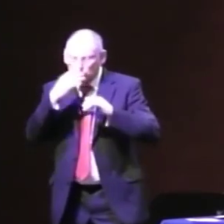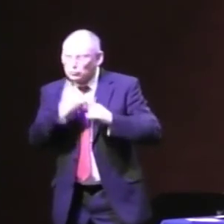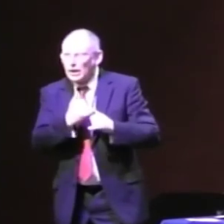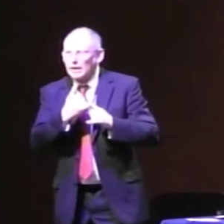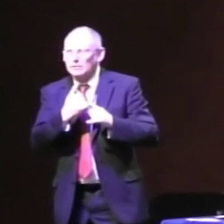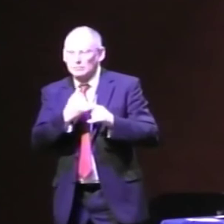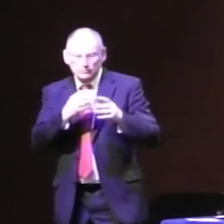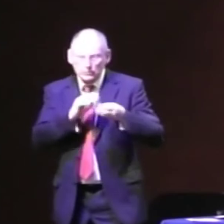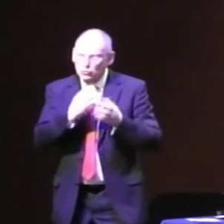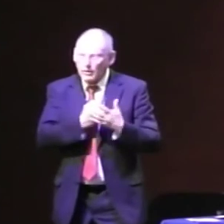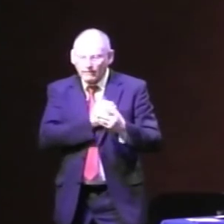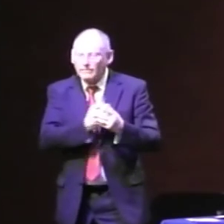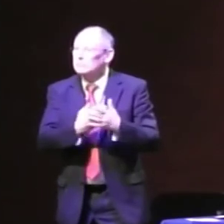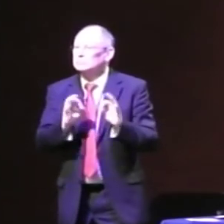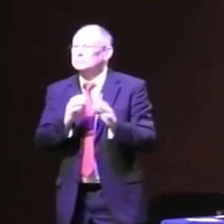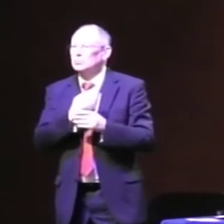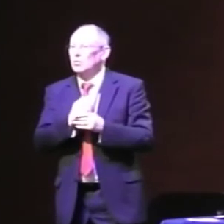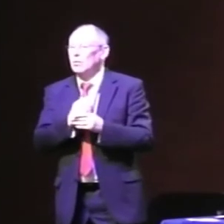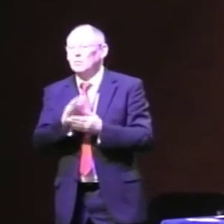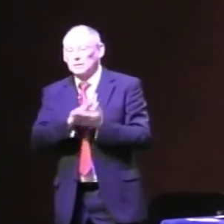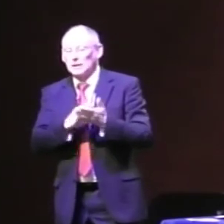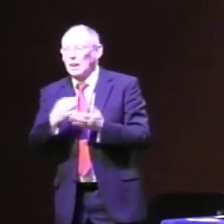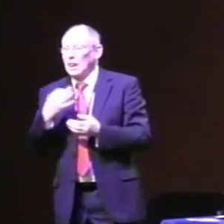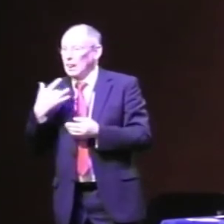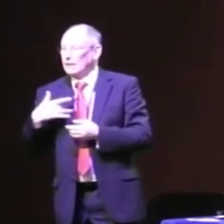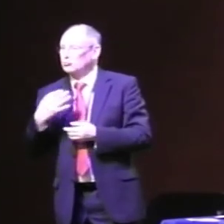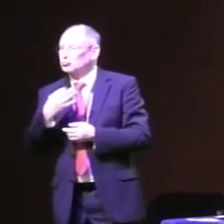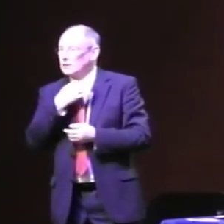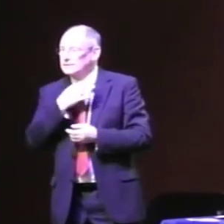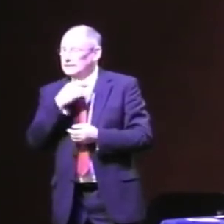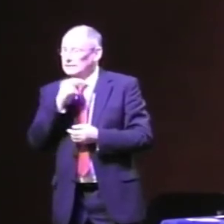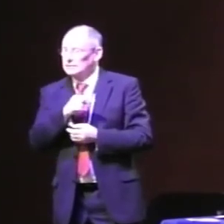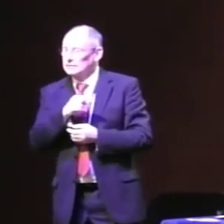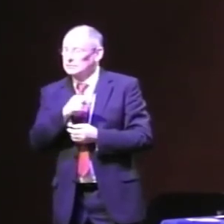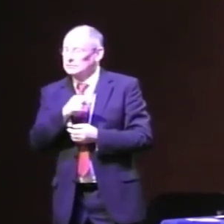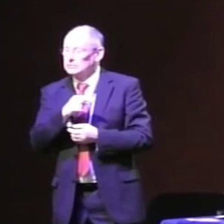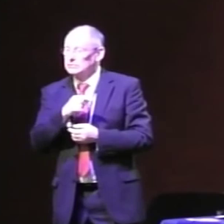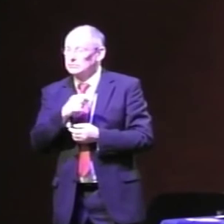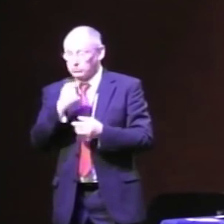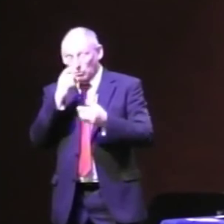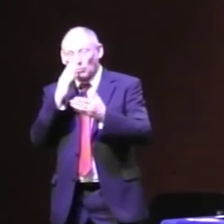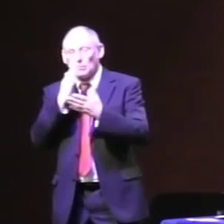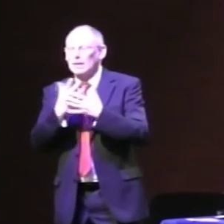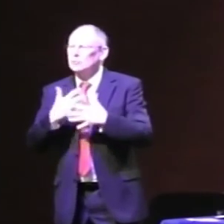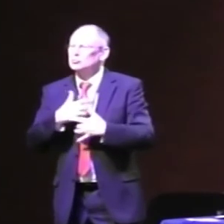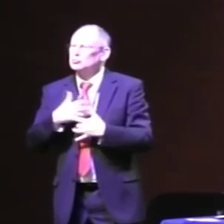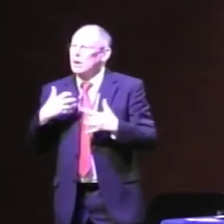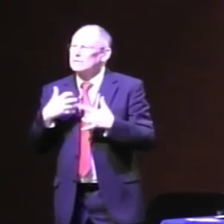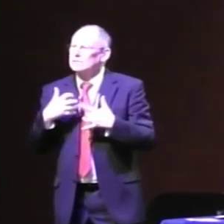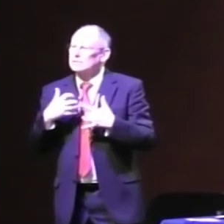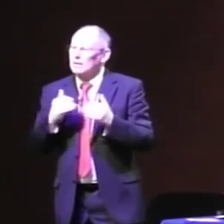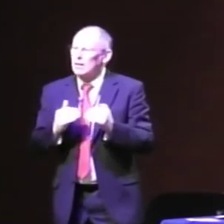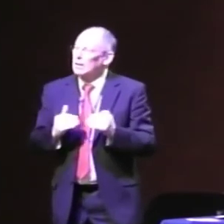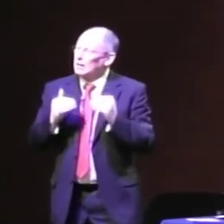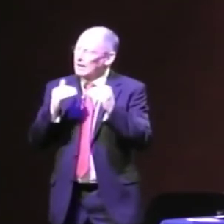restocked. Clearly, this could put lives at risk. We believe stress levels within the ambulance service